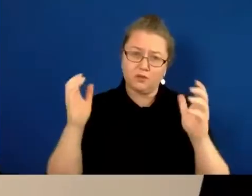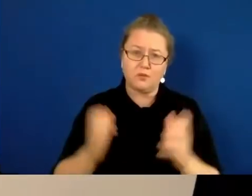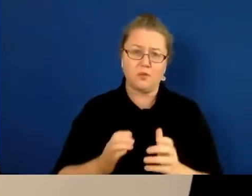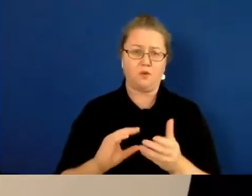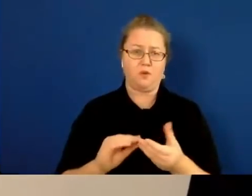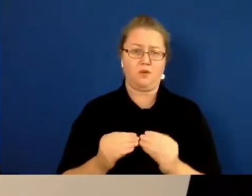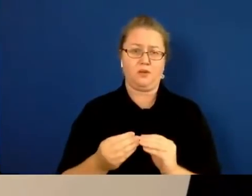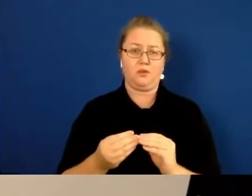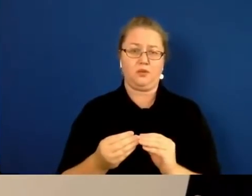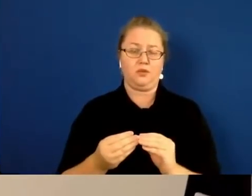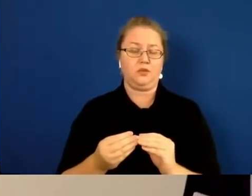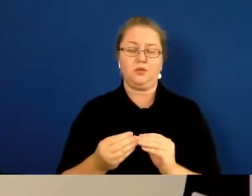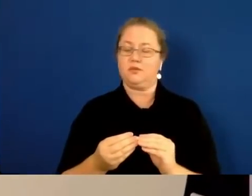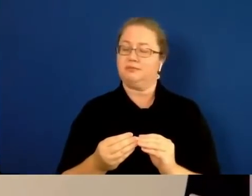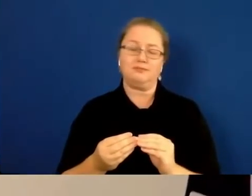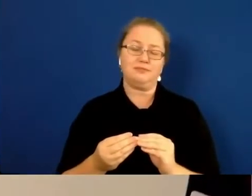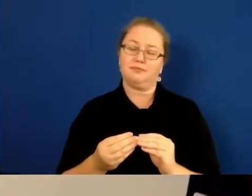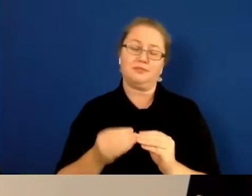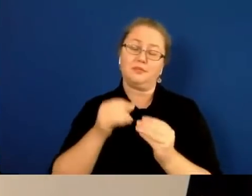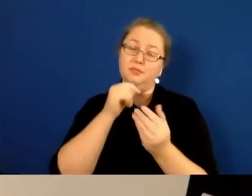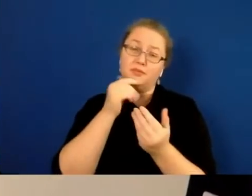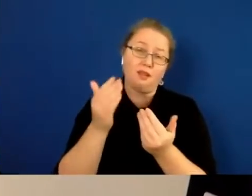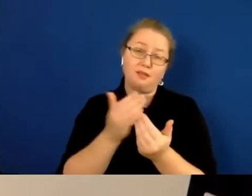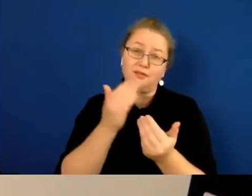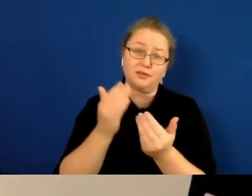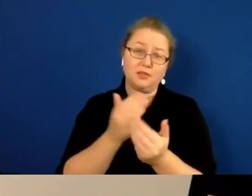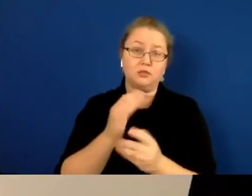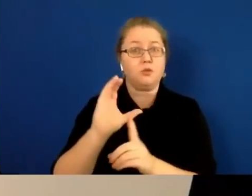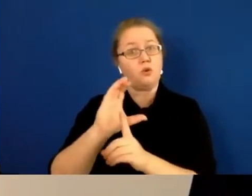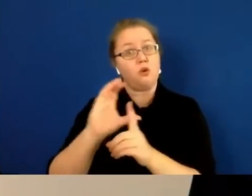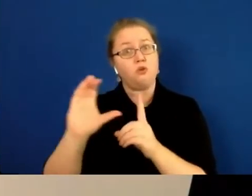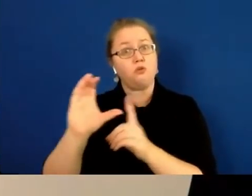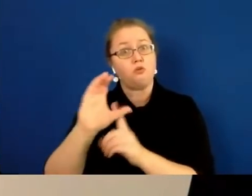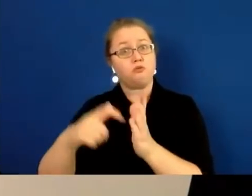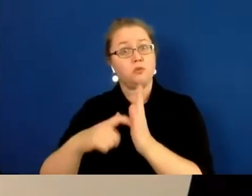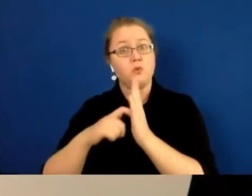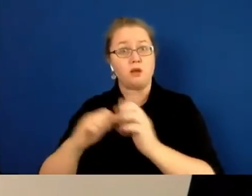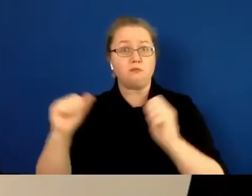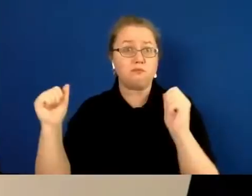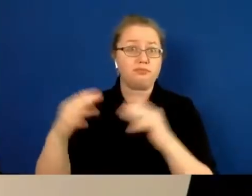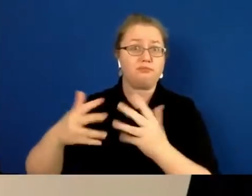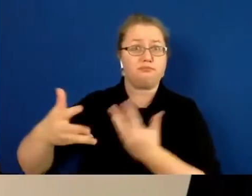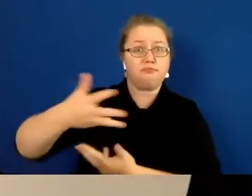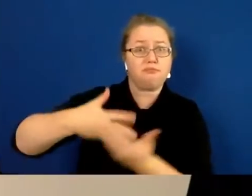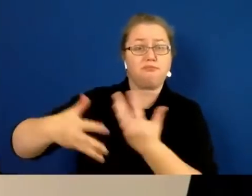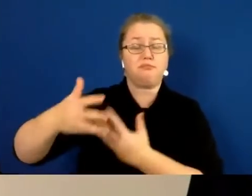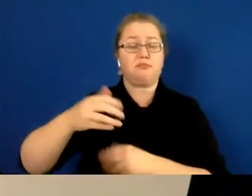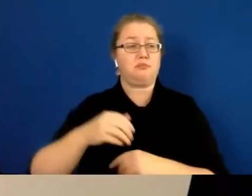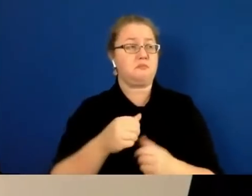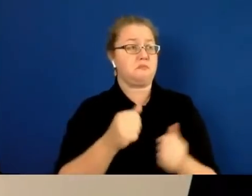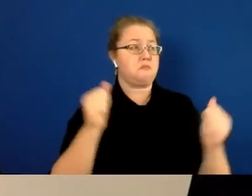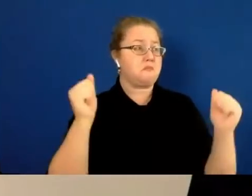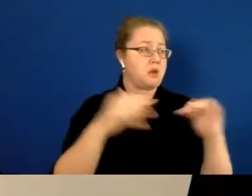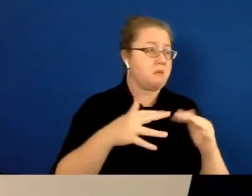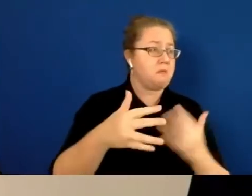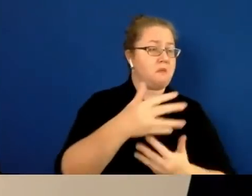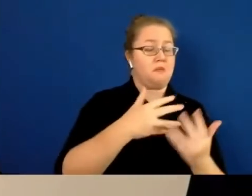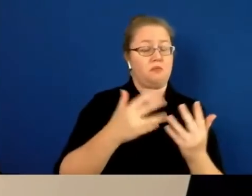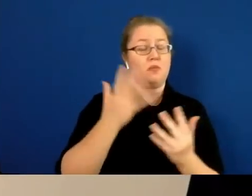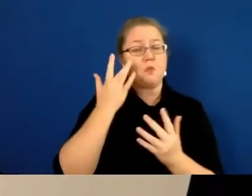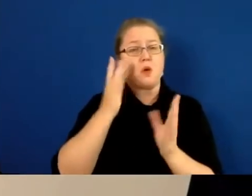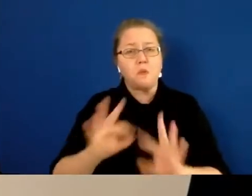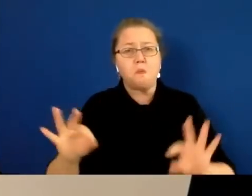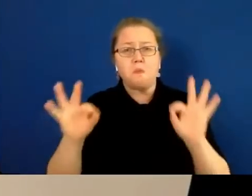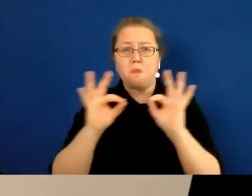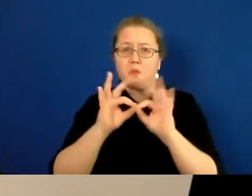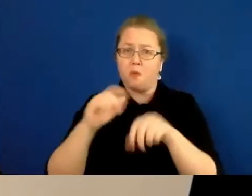5,000 people. And that means they're not going to work, they're not going to school, they're not going to daycare, and unable to care for